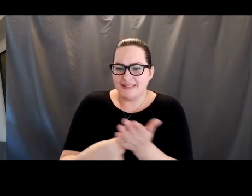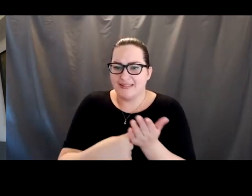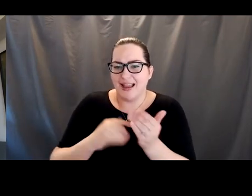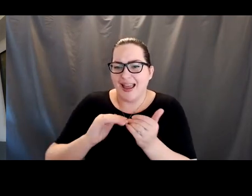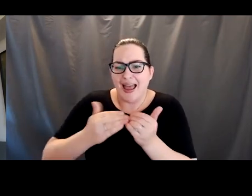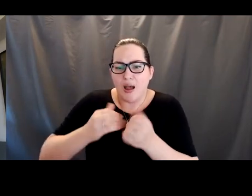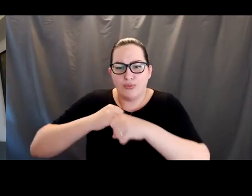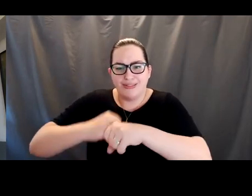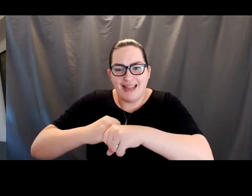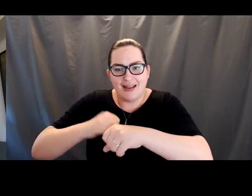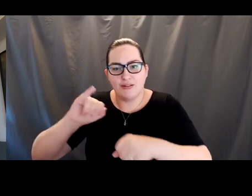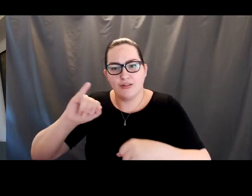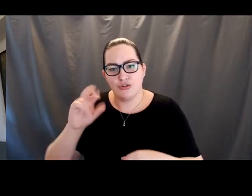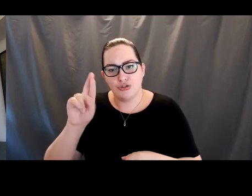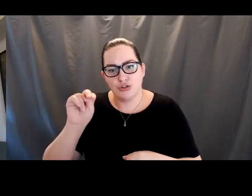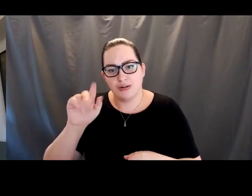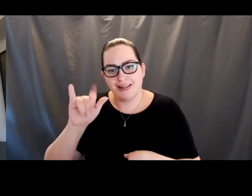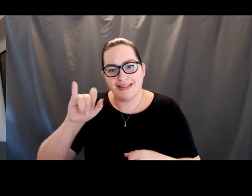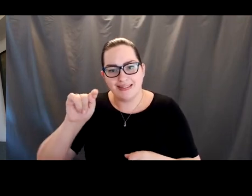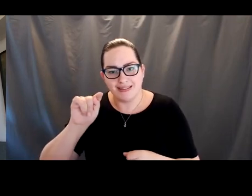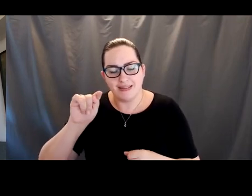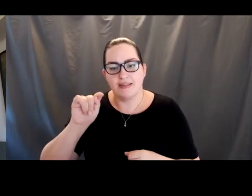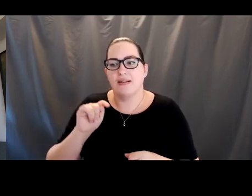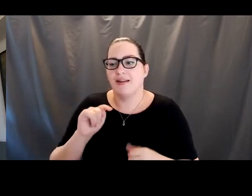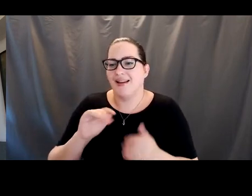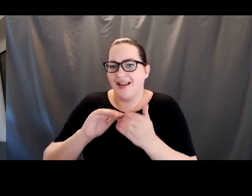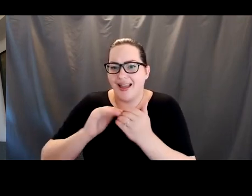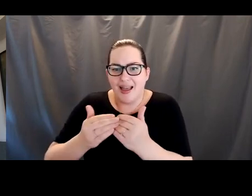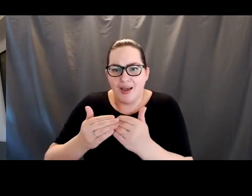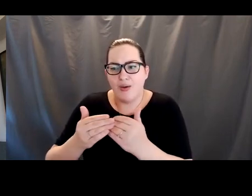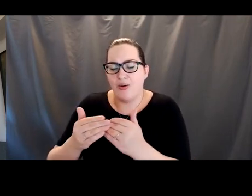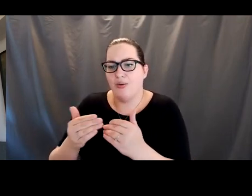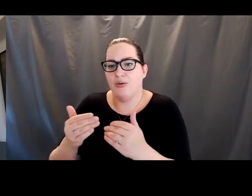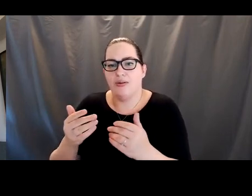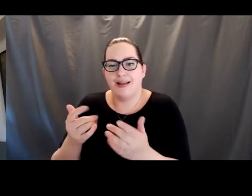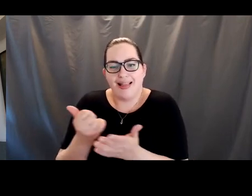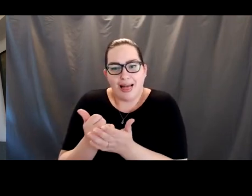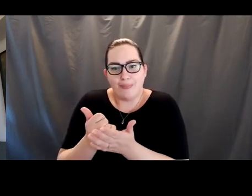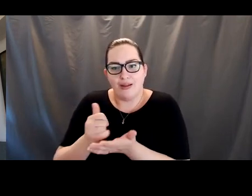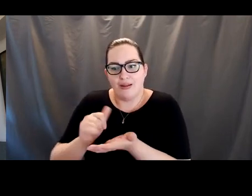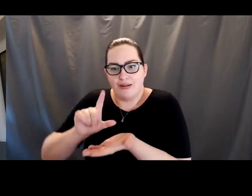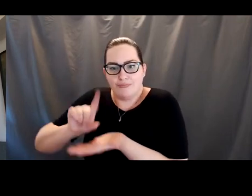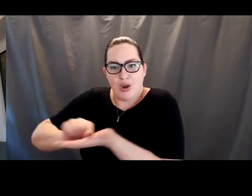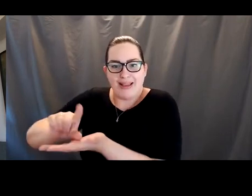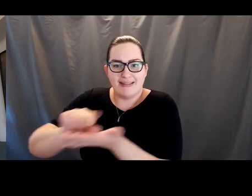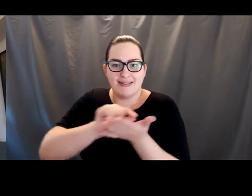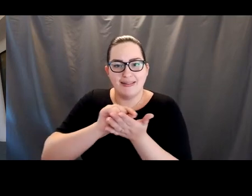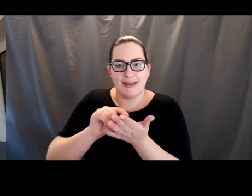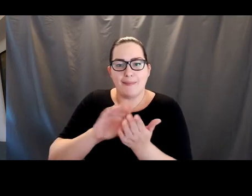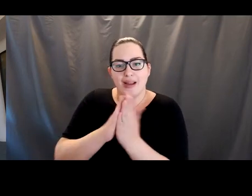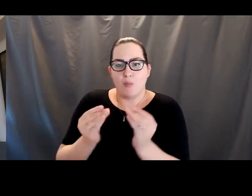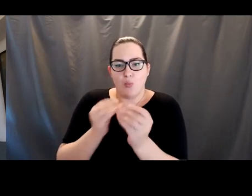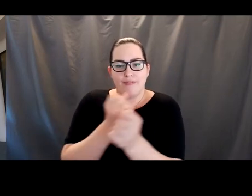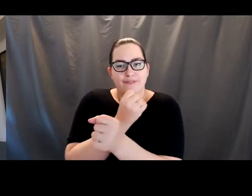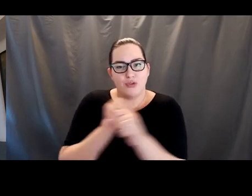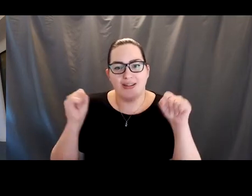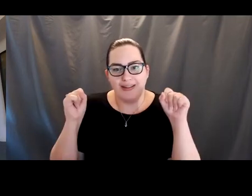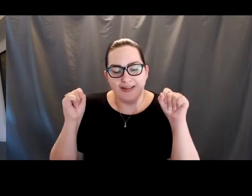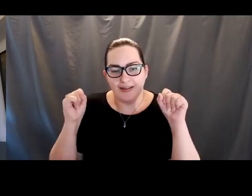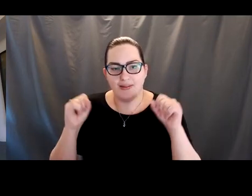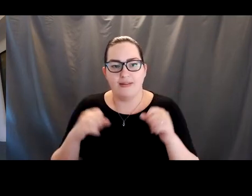and how to make change in different countries to make the press freer, and how much writing about it would help or